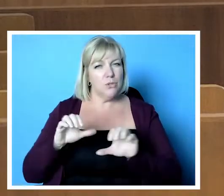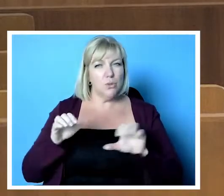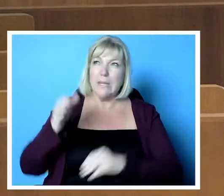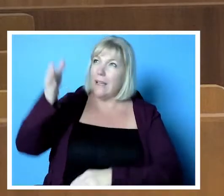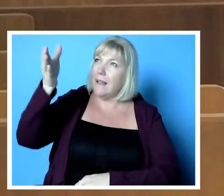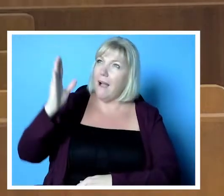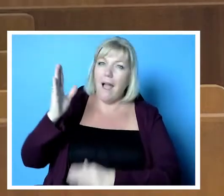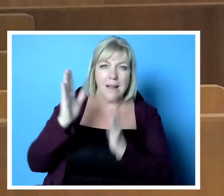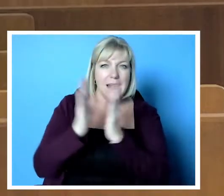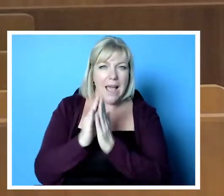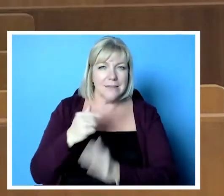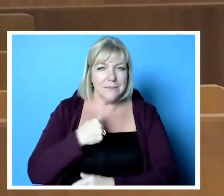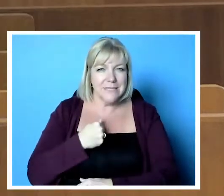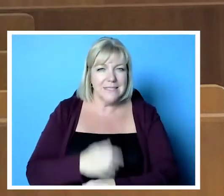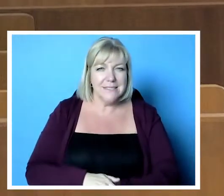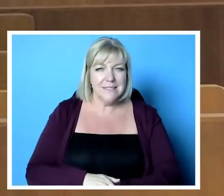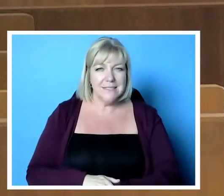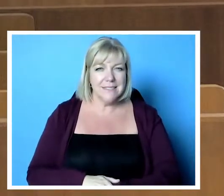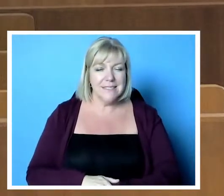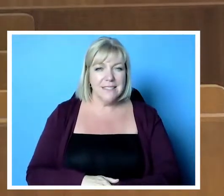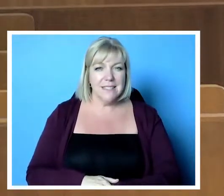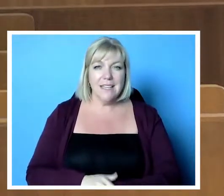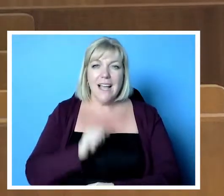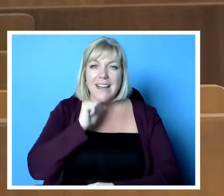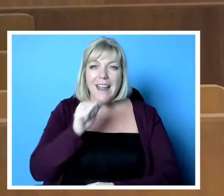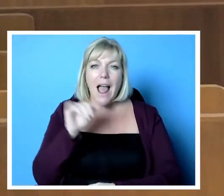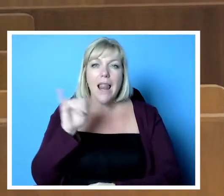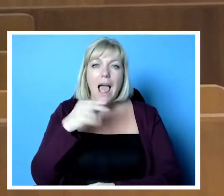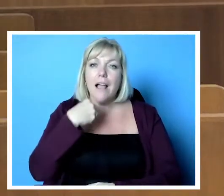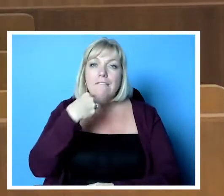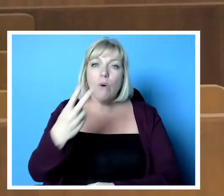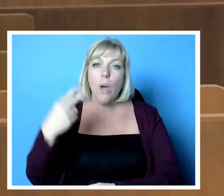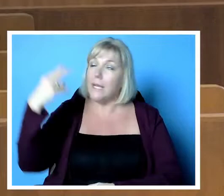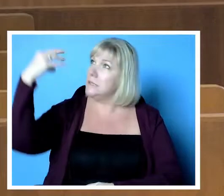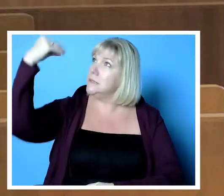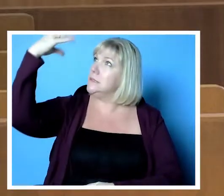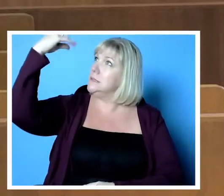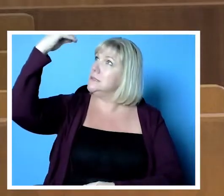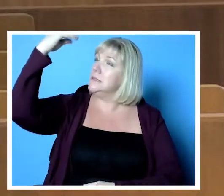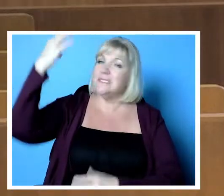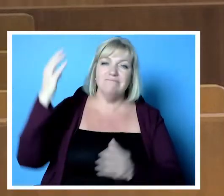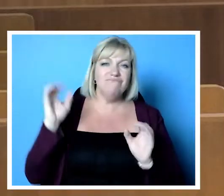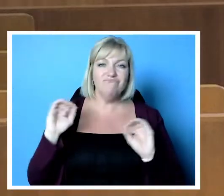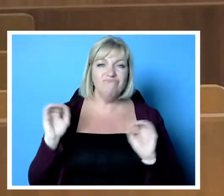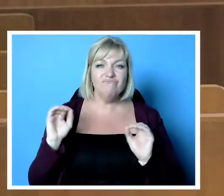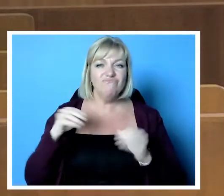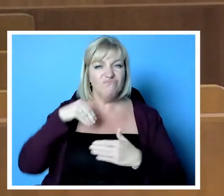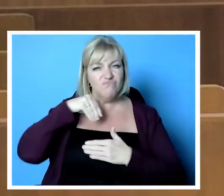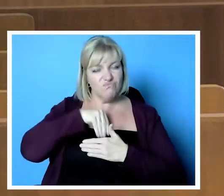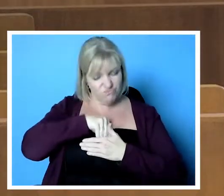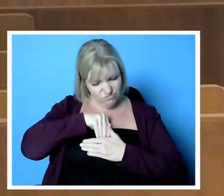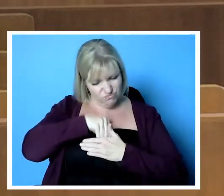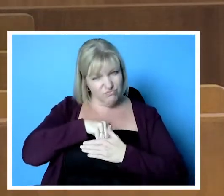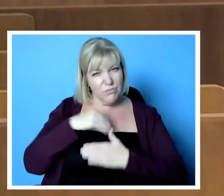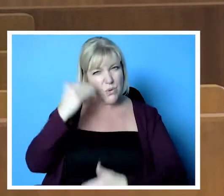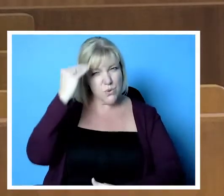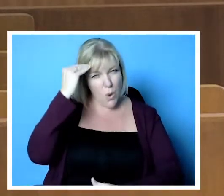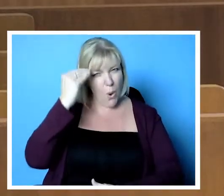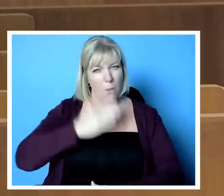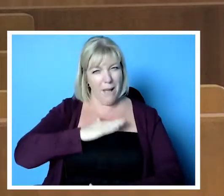of me. It wasn't a voice from the sky. It was something I knew deep in my